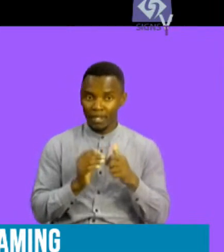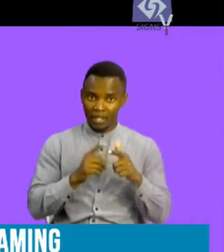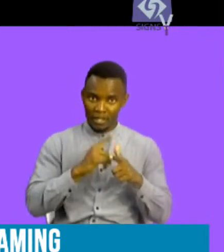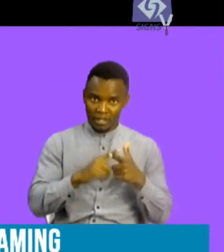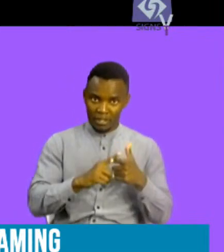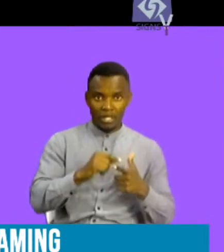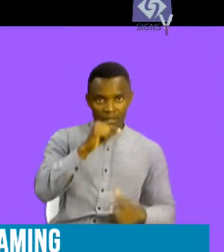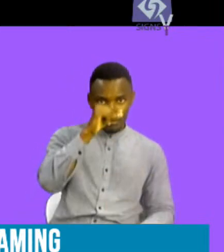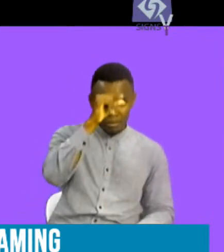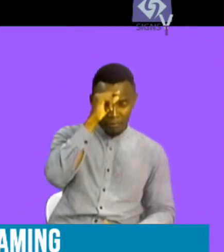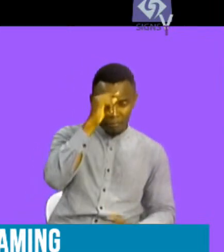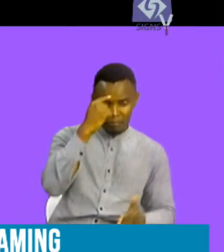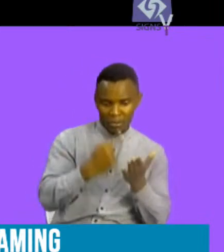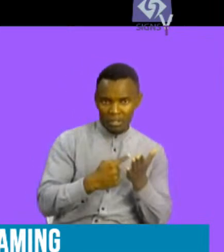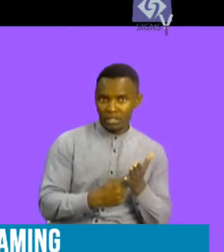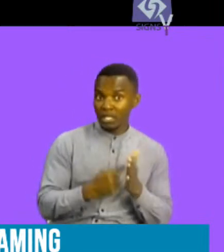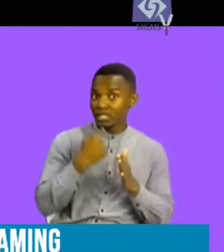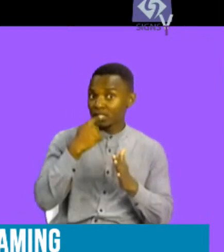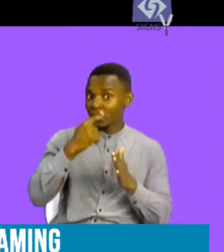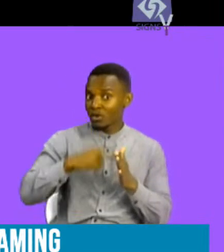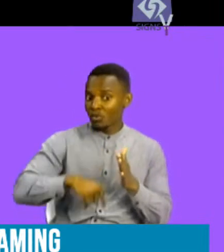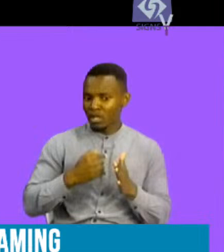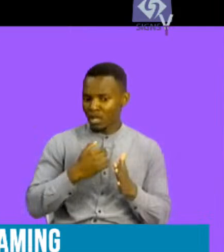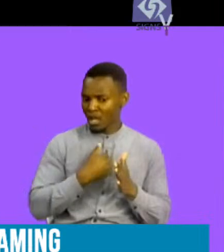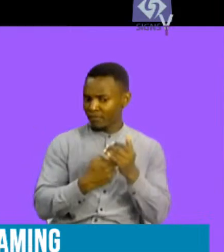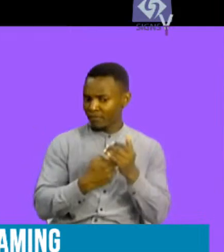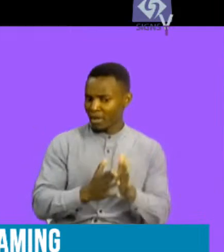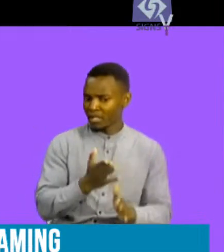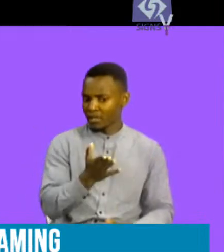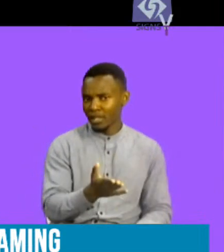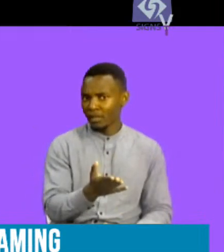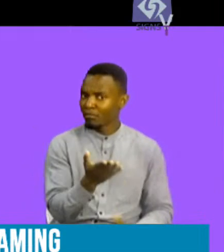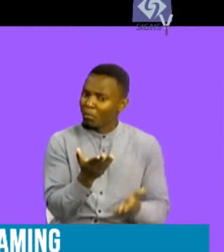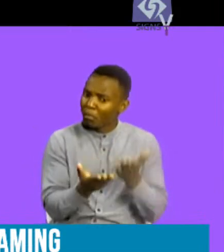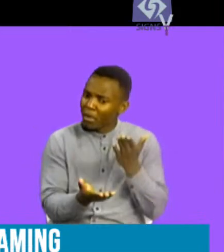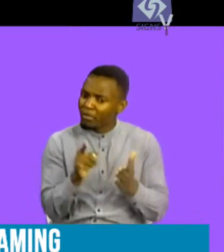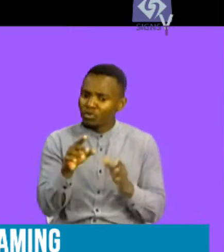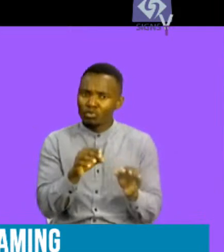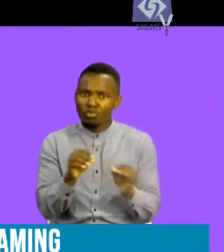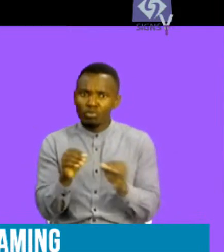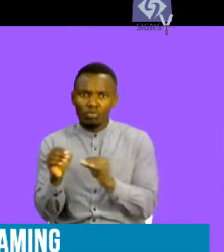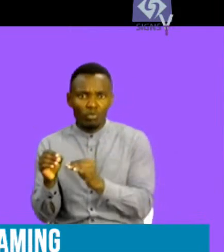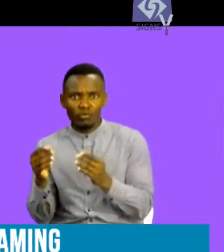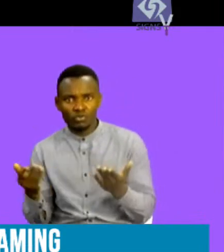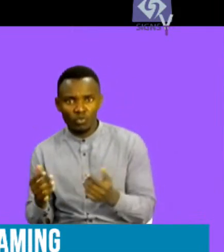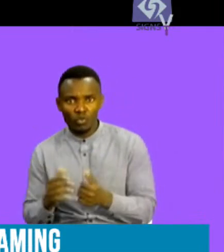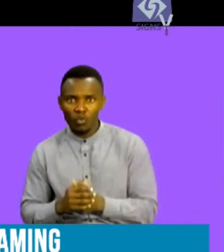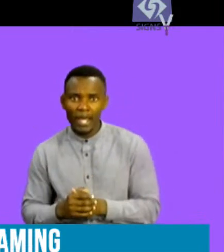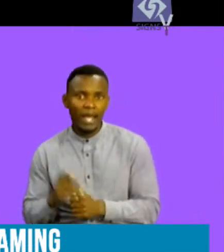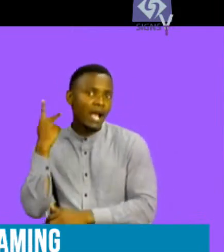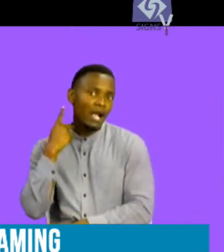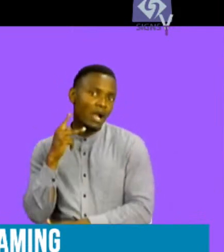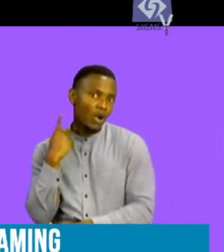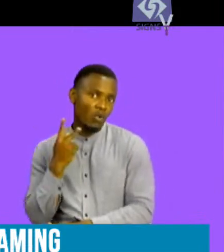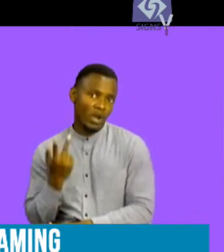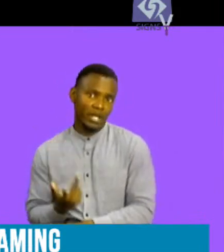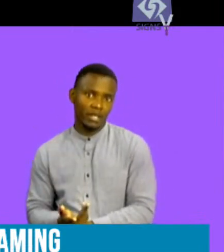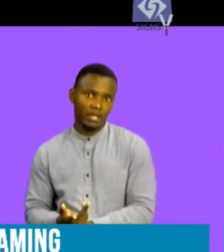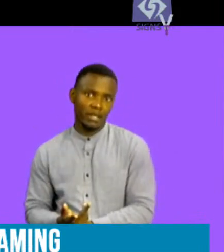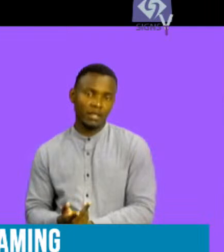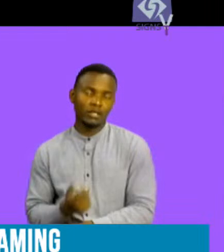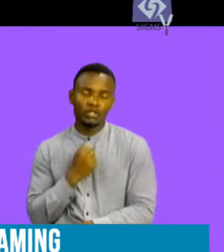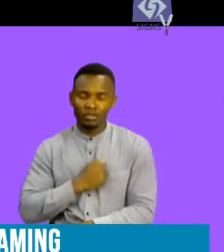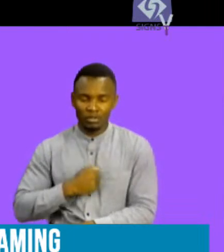a partner in Kibera doing that. Why would we shift your project to Kawangware? So that